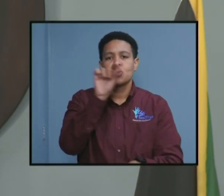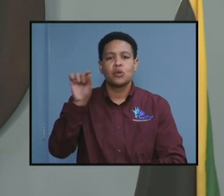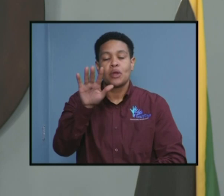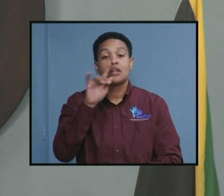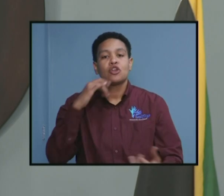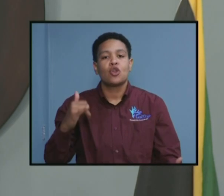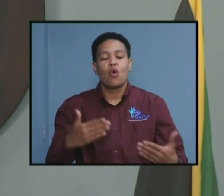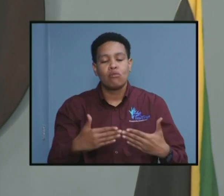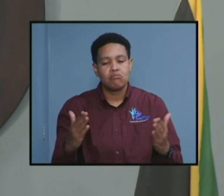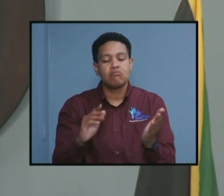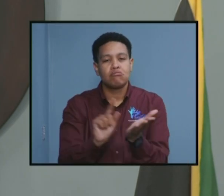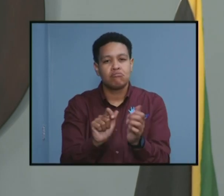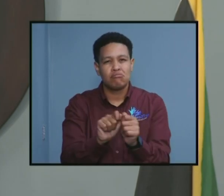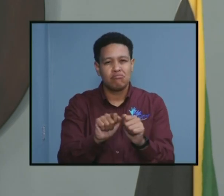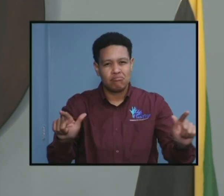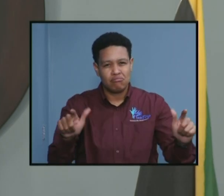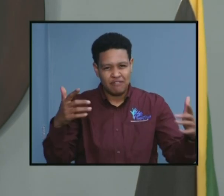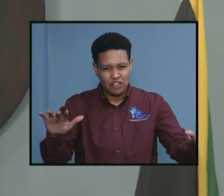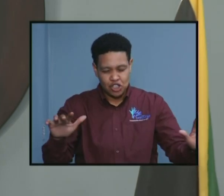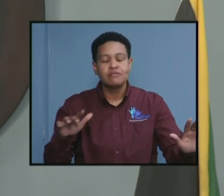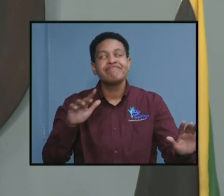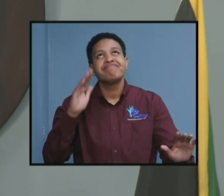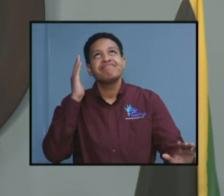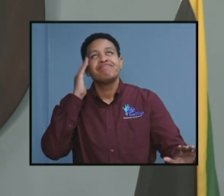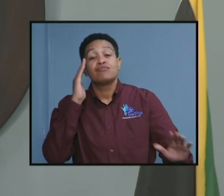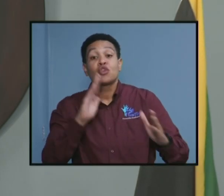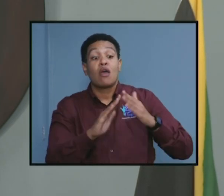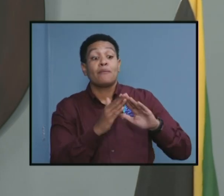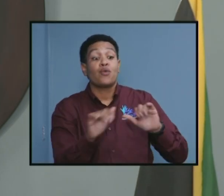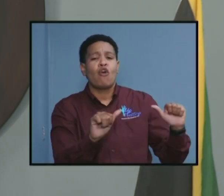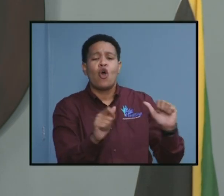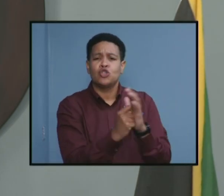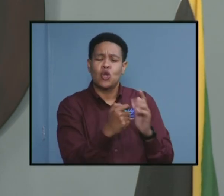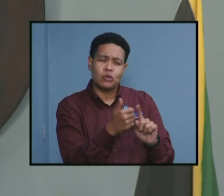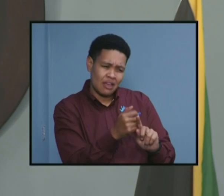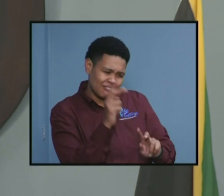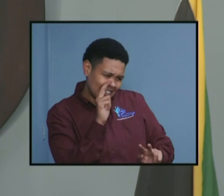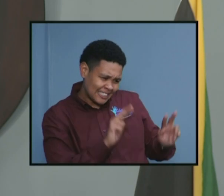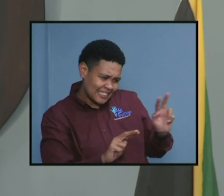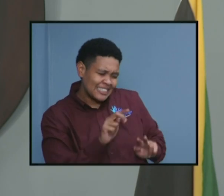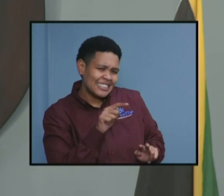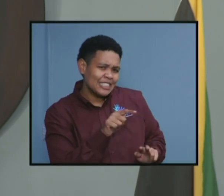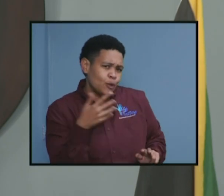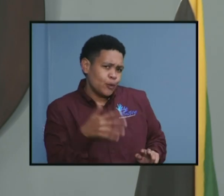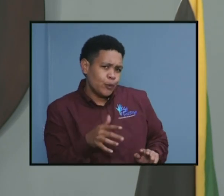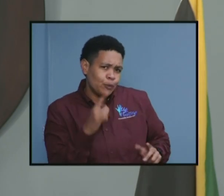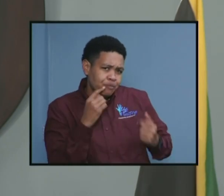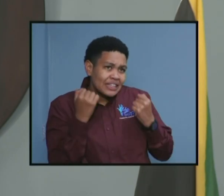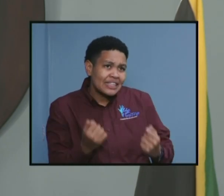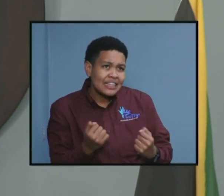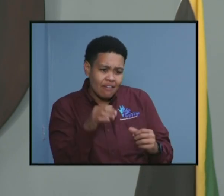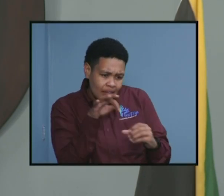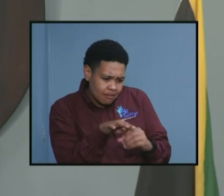2020 has been gazetted. The community of Augustown has been assessed as a significant